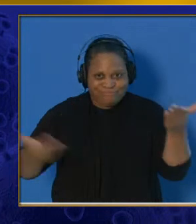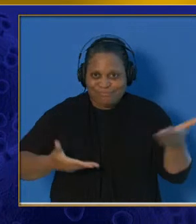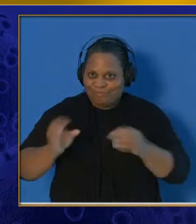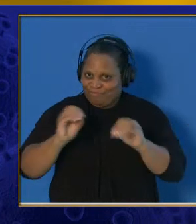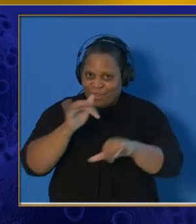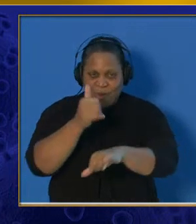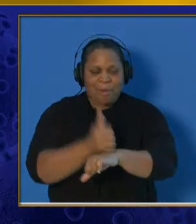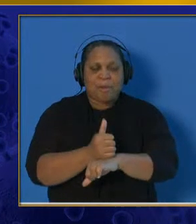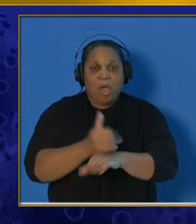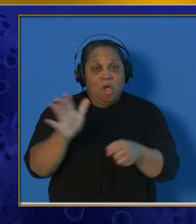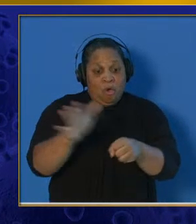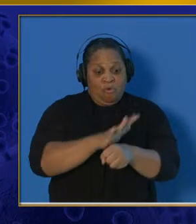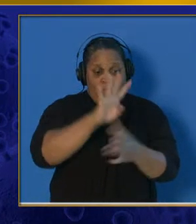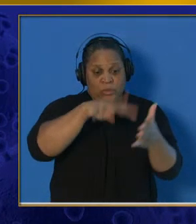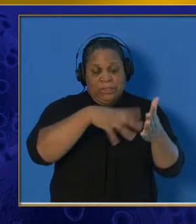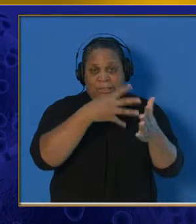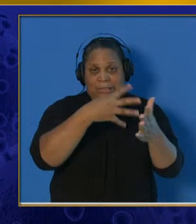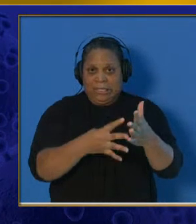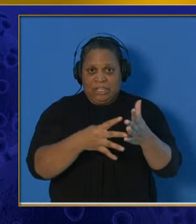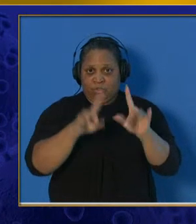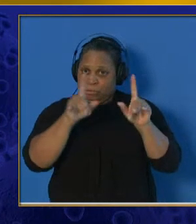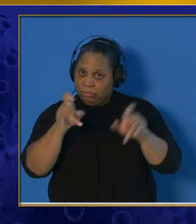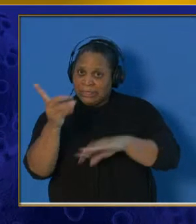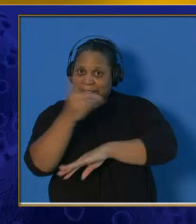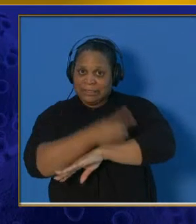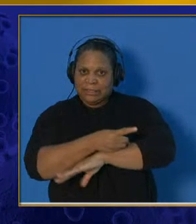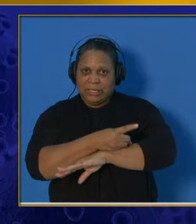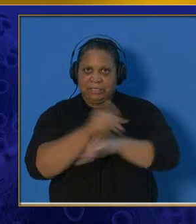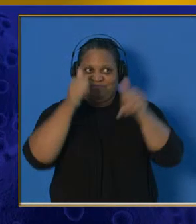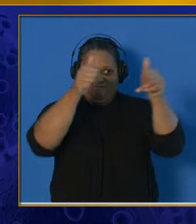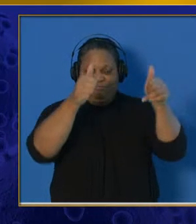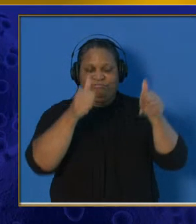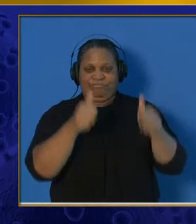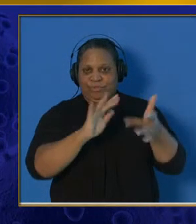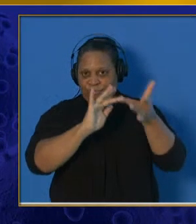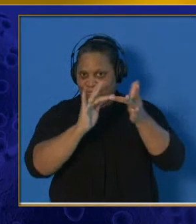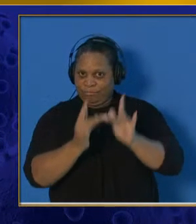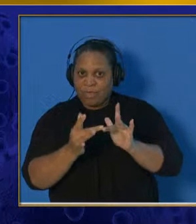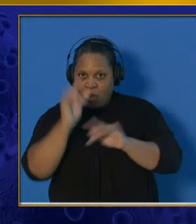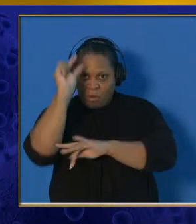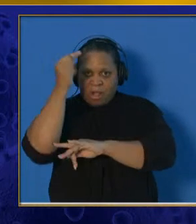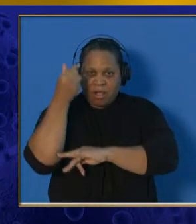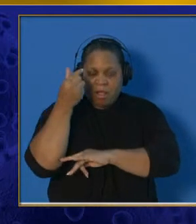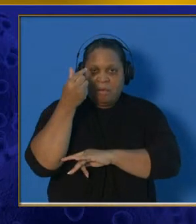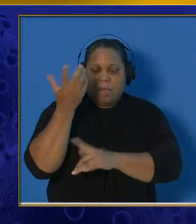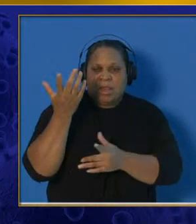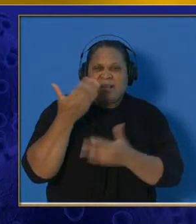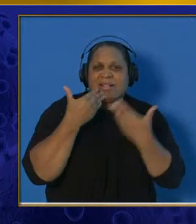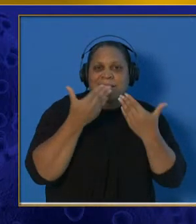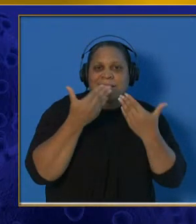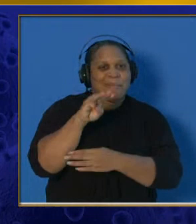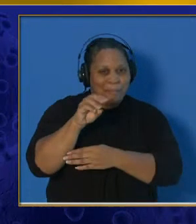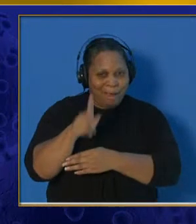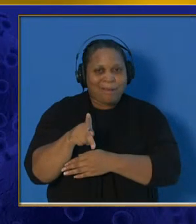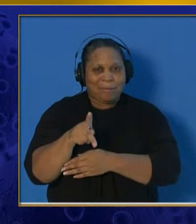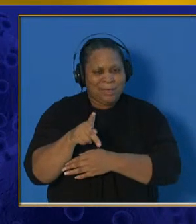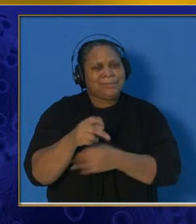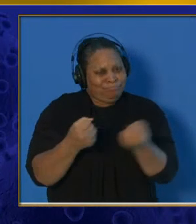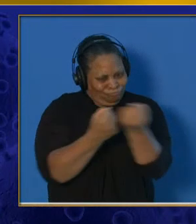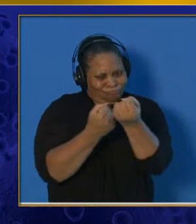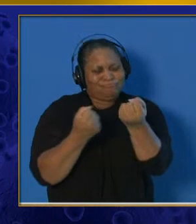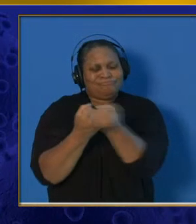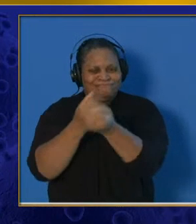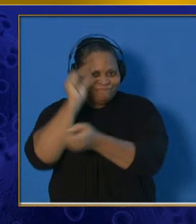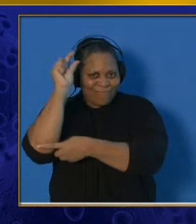of testing days and times has been posted on the government website. I want to thank the marketplace again for supporting the